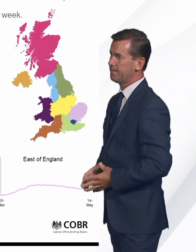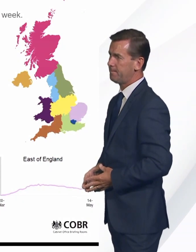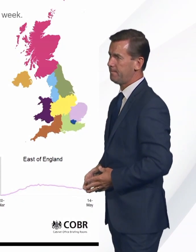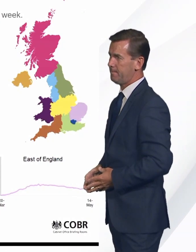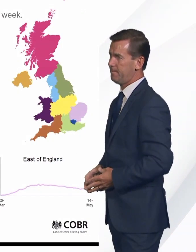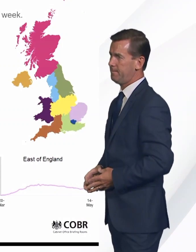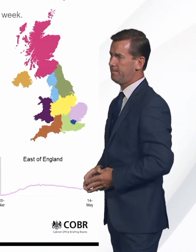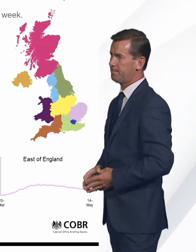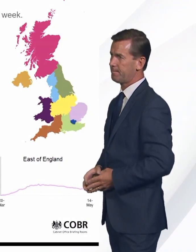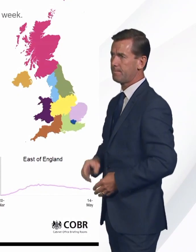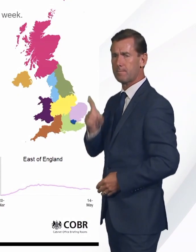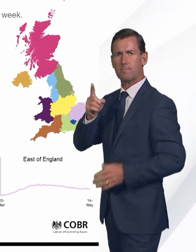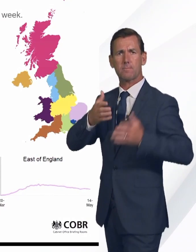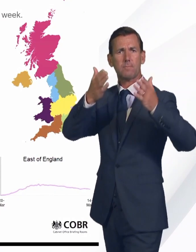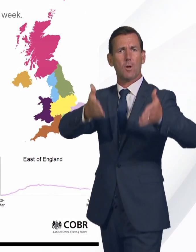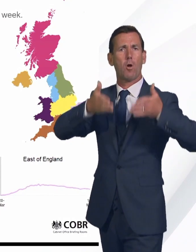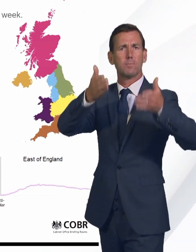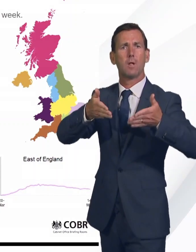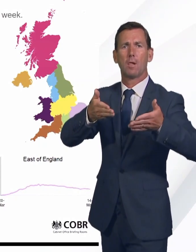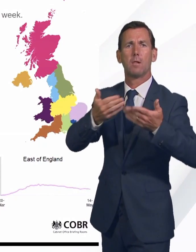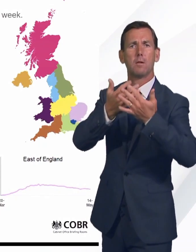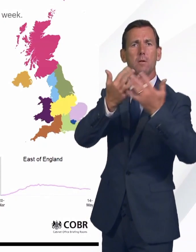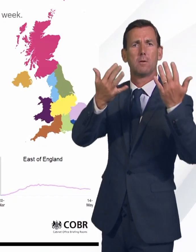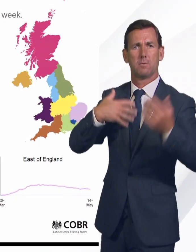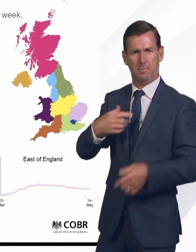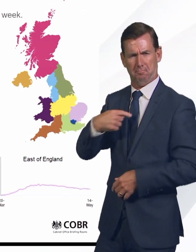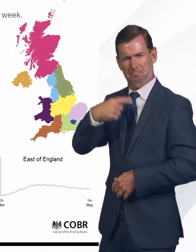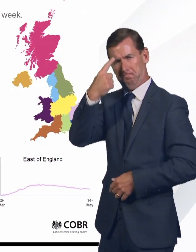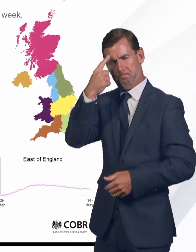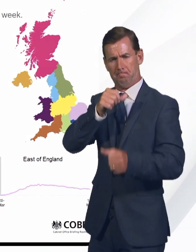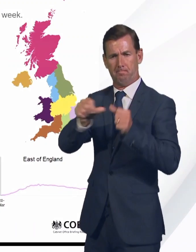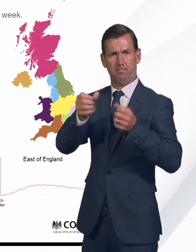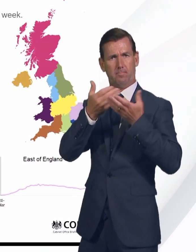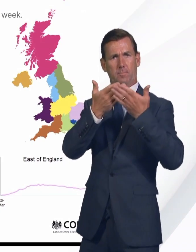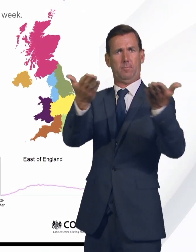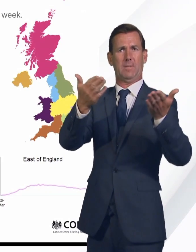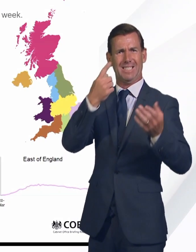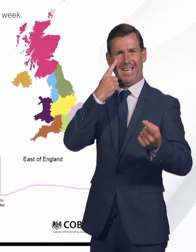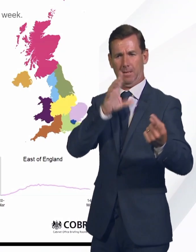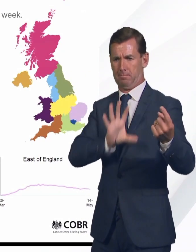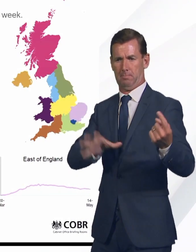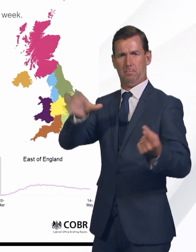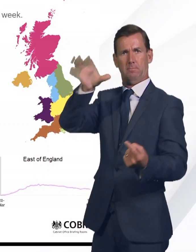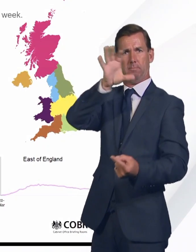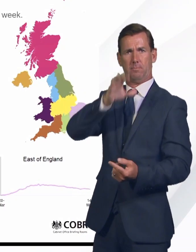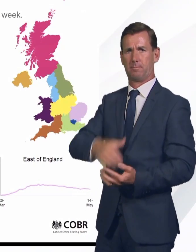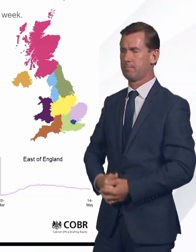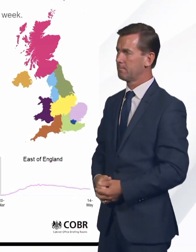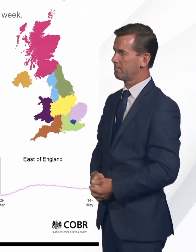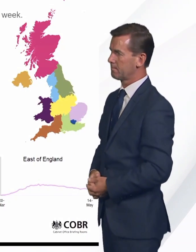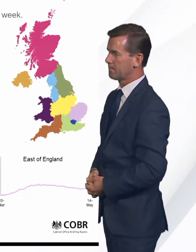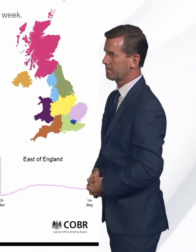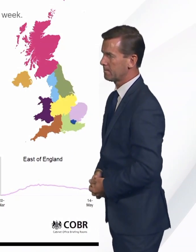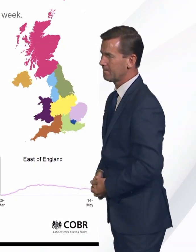Here we can see people in hospital and the geographical distribution. And I think on the bottom right-hand side, where London